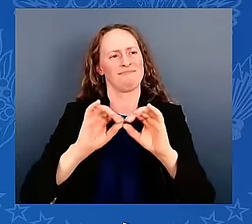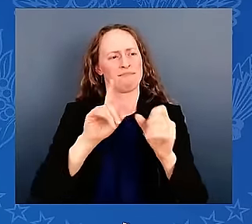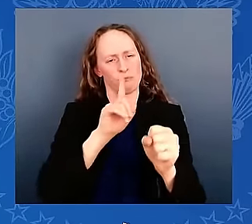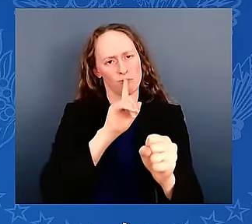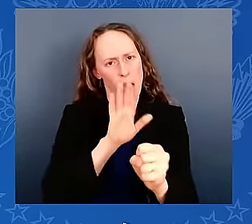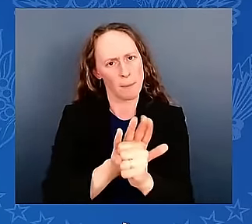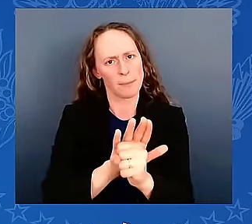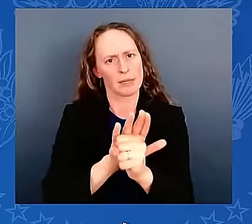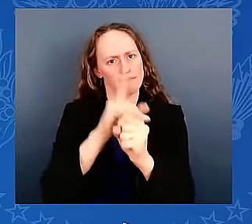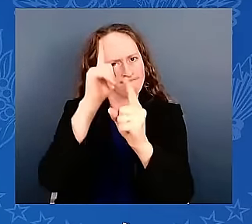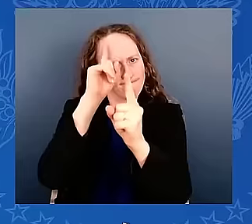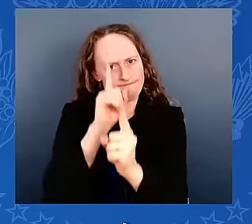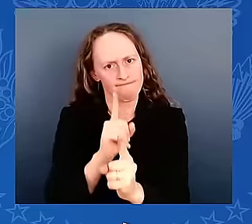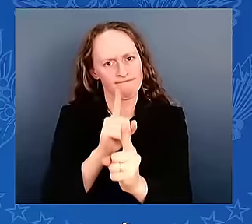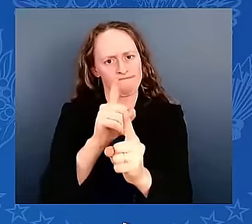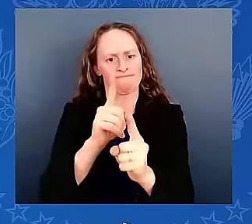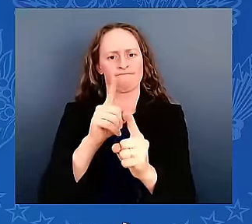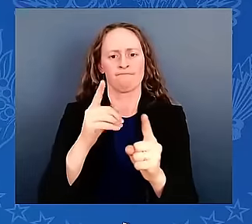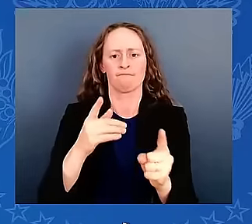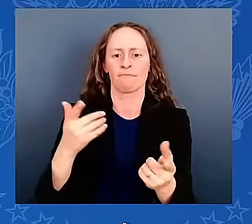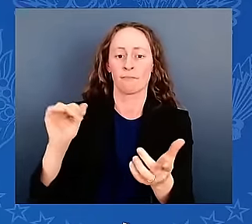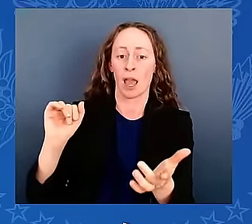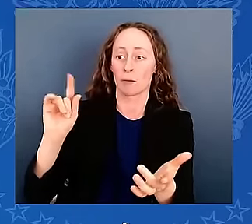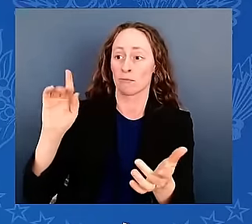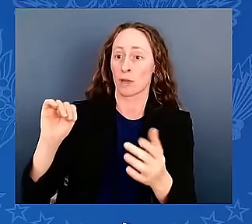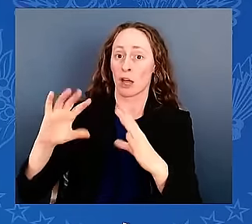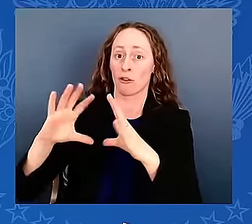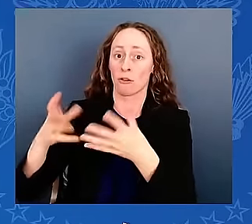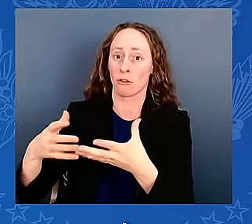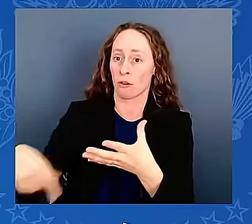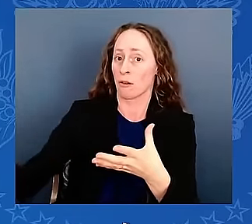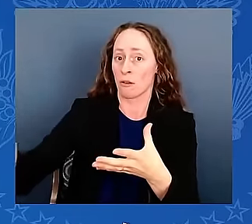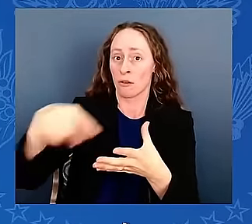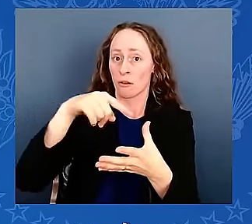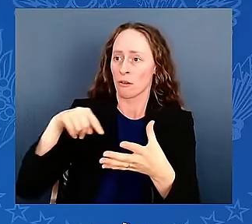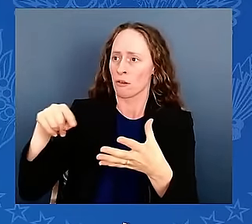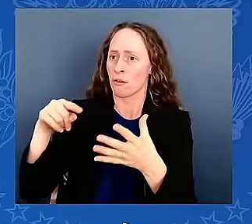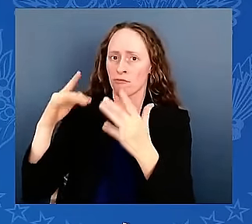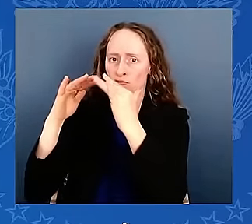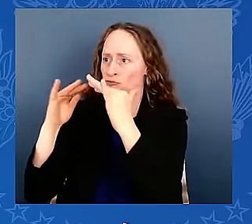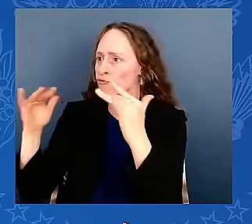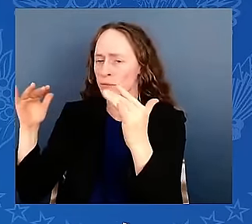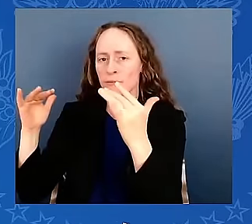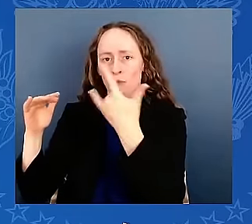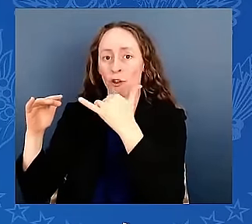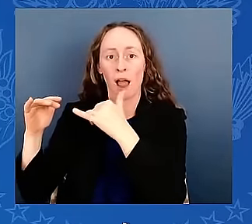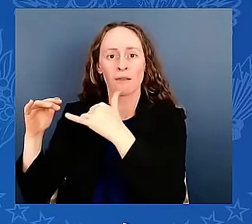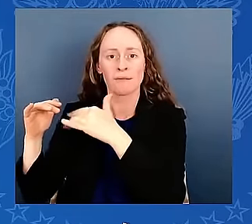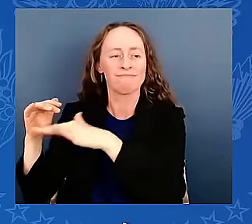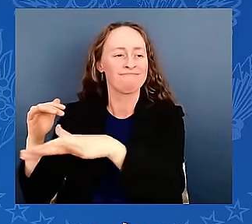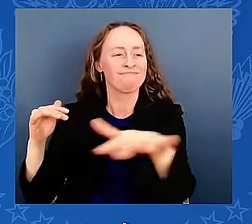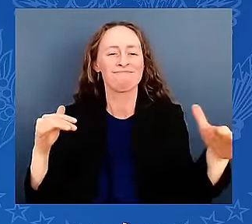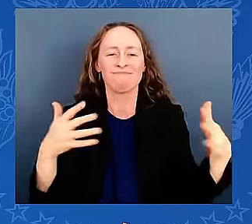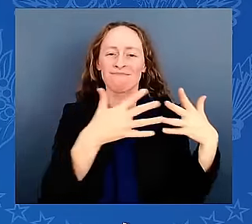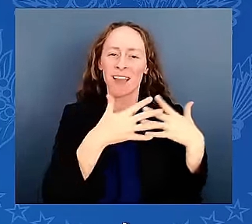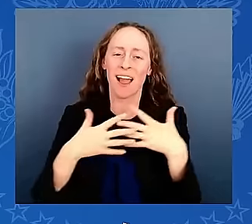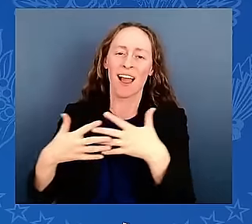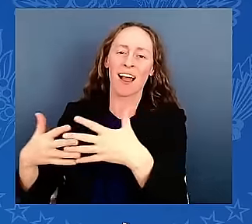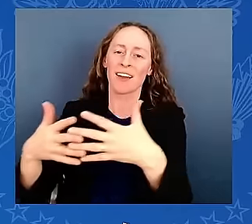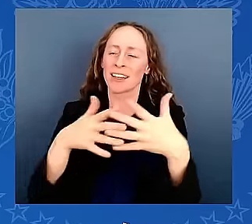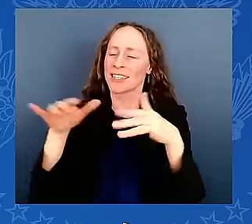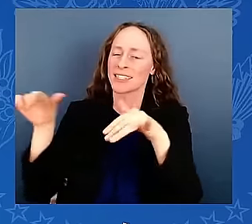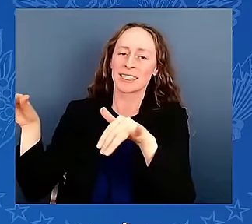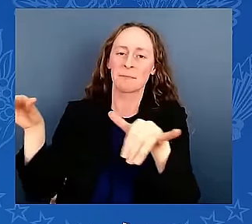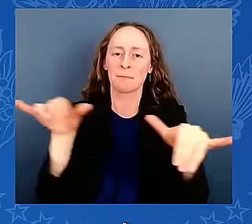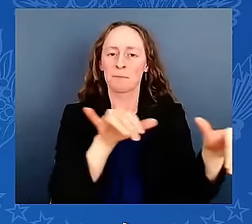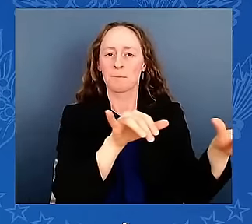America. And I'm proud that we have the most diverse administration in all of history that taps into the full talents of our nation.